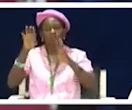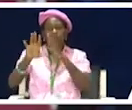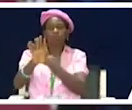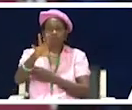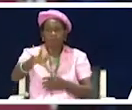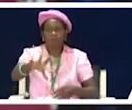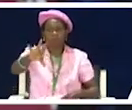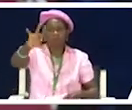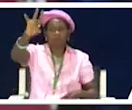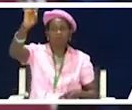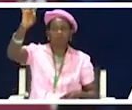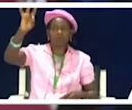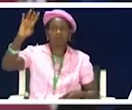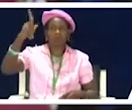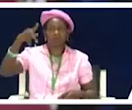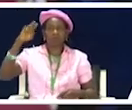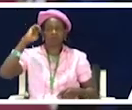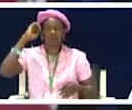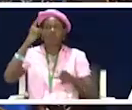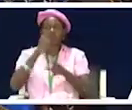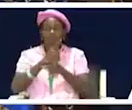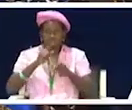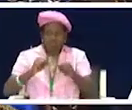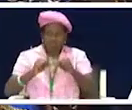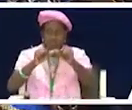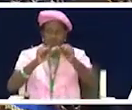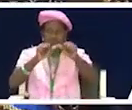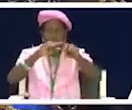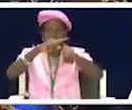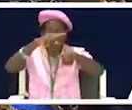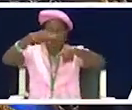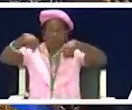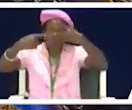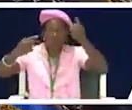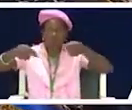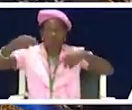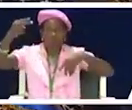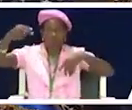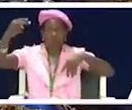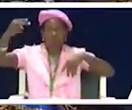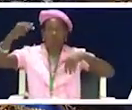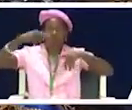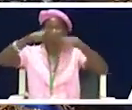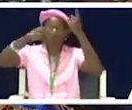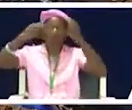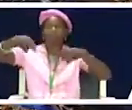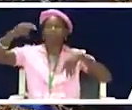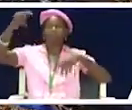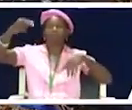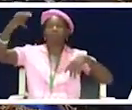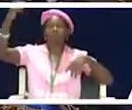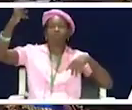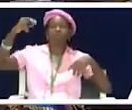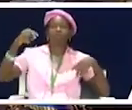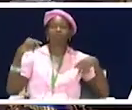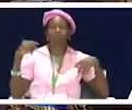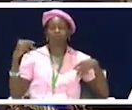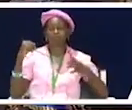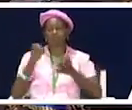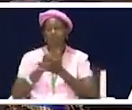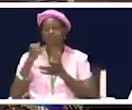up, you just keep going and going.